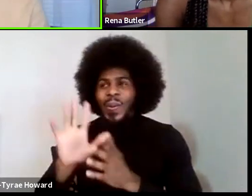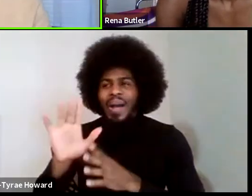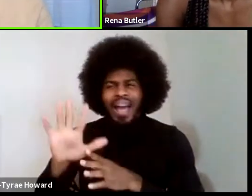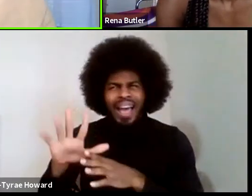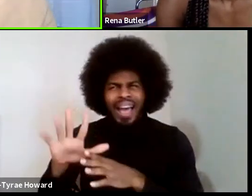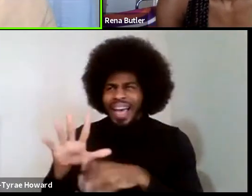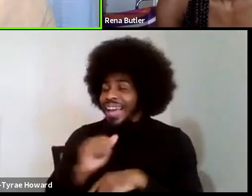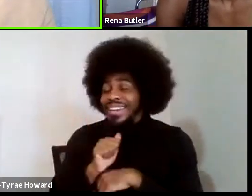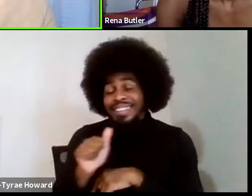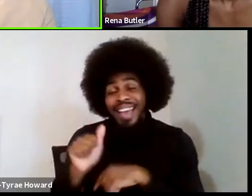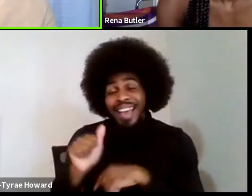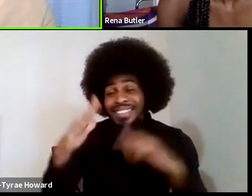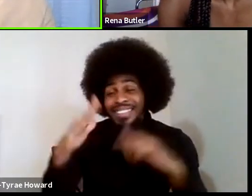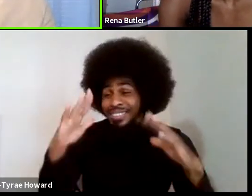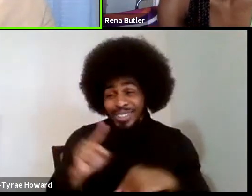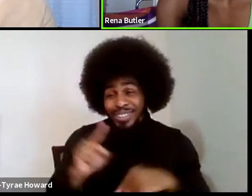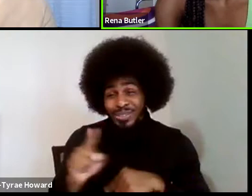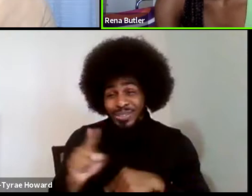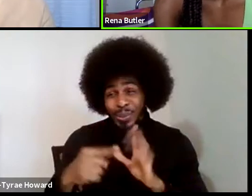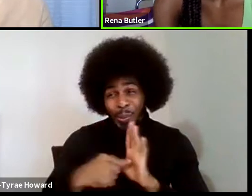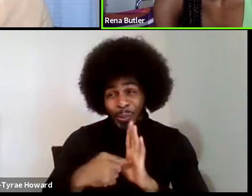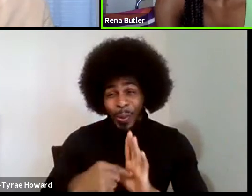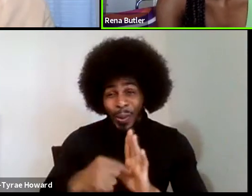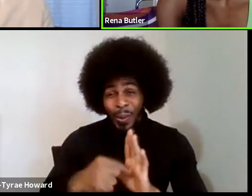to hold up paintings.